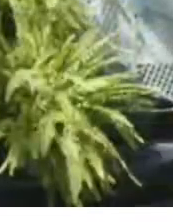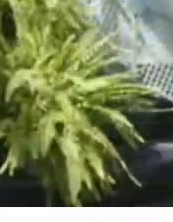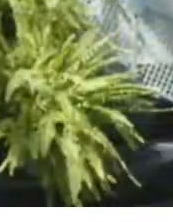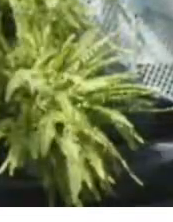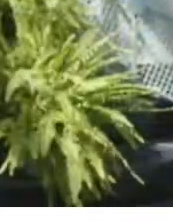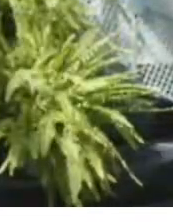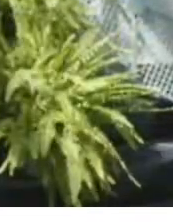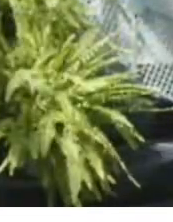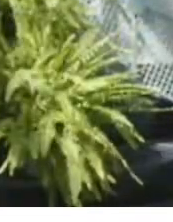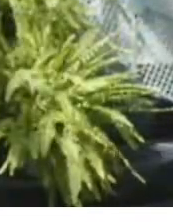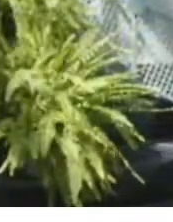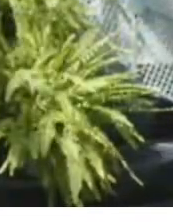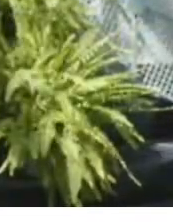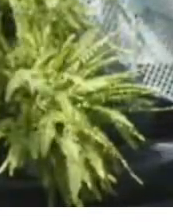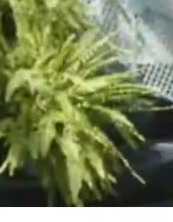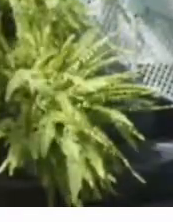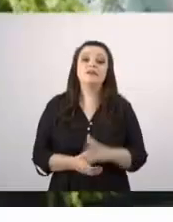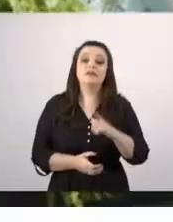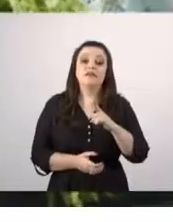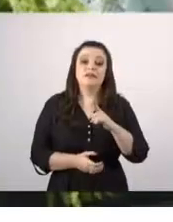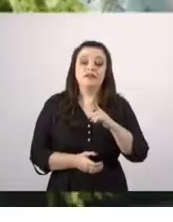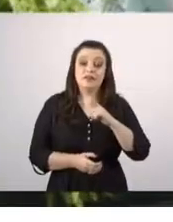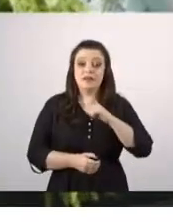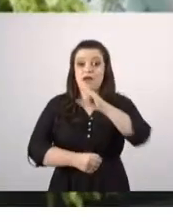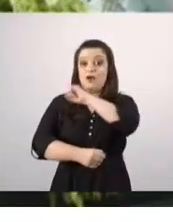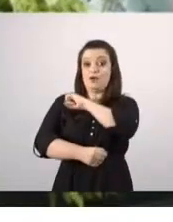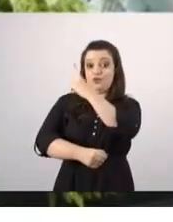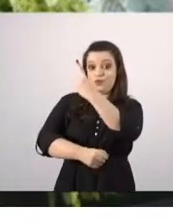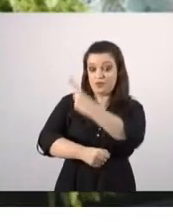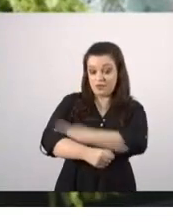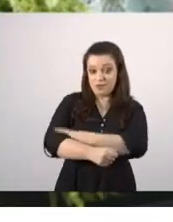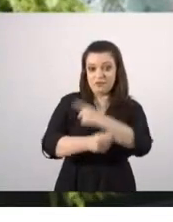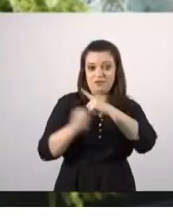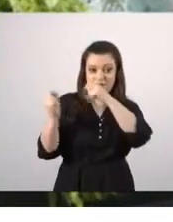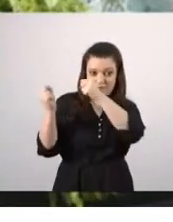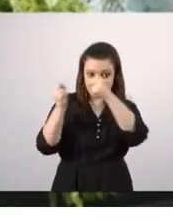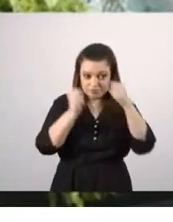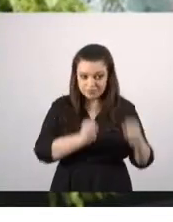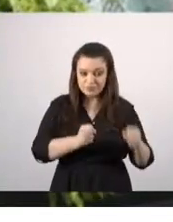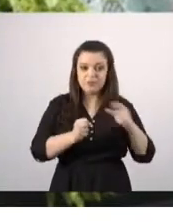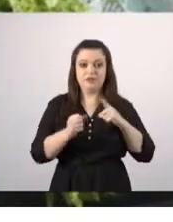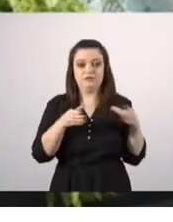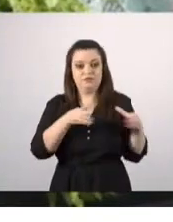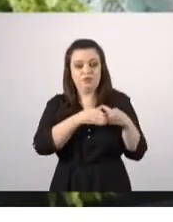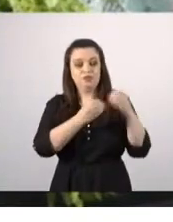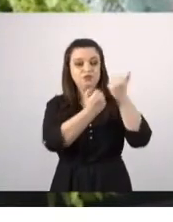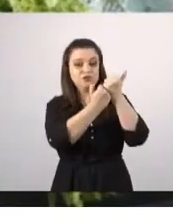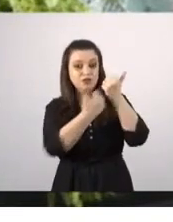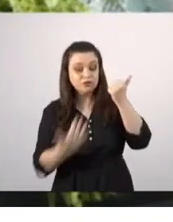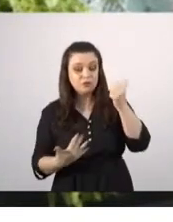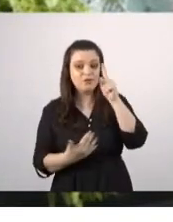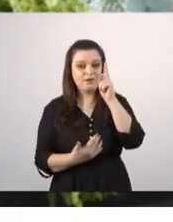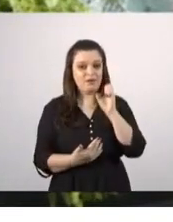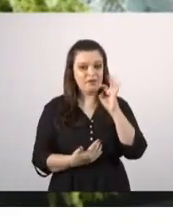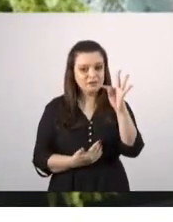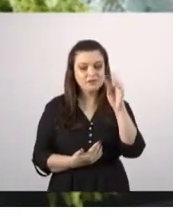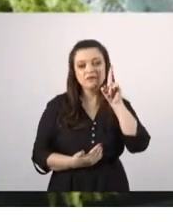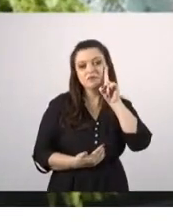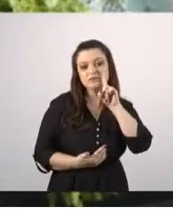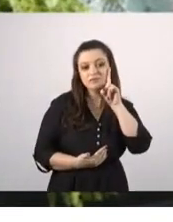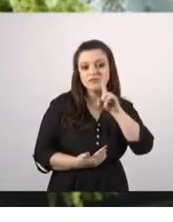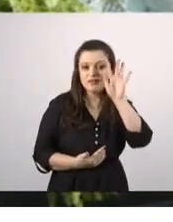By virtue of the authority vested in me by the Board of Trustees of Kent State University, and upon